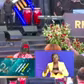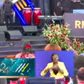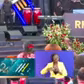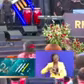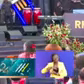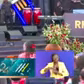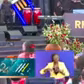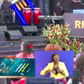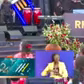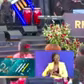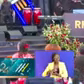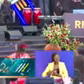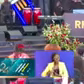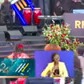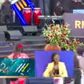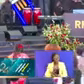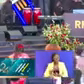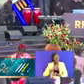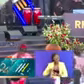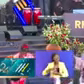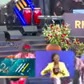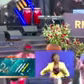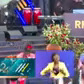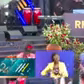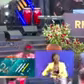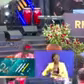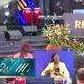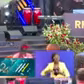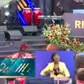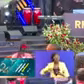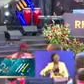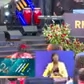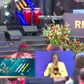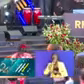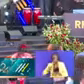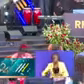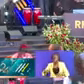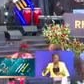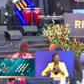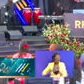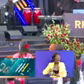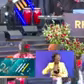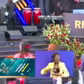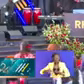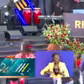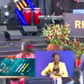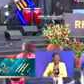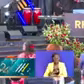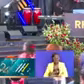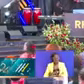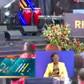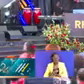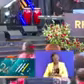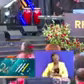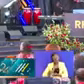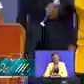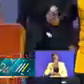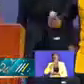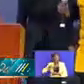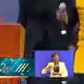intercepted we refuse to be intercepted we refuse to be interfered with we refuse to be